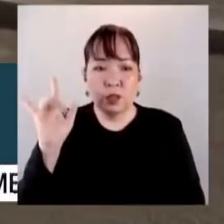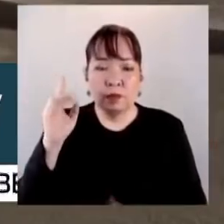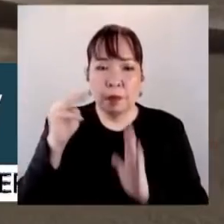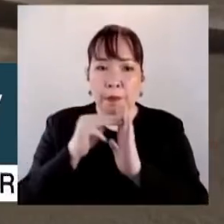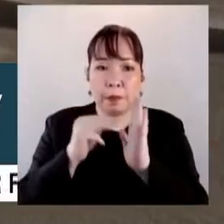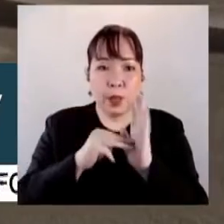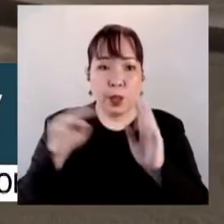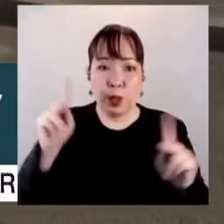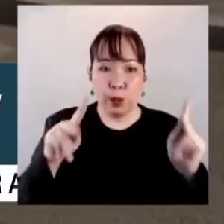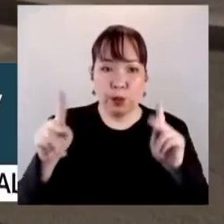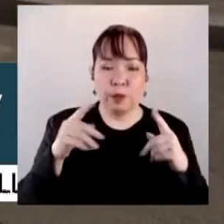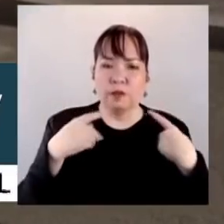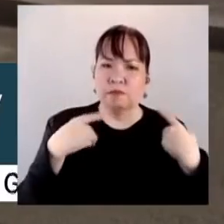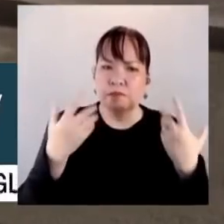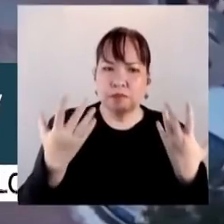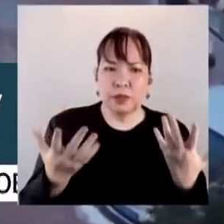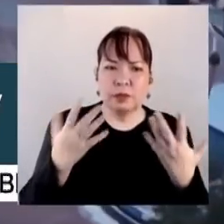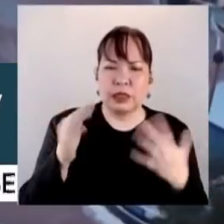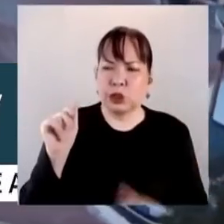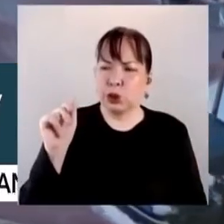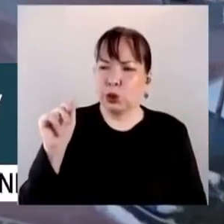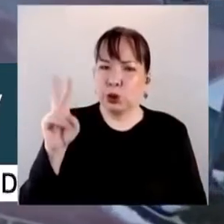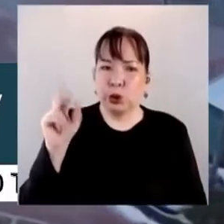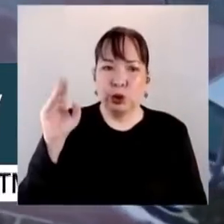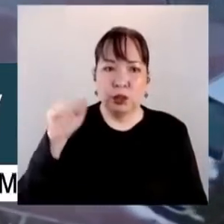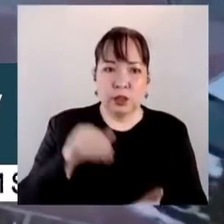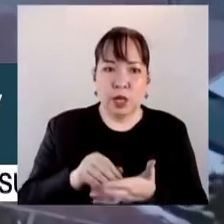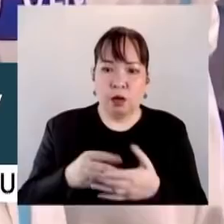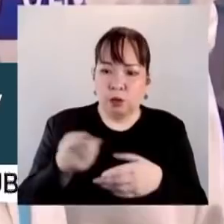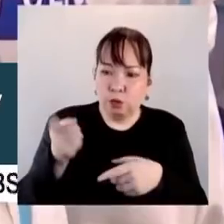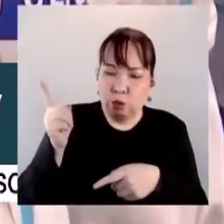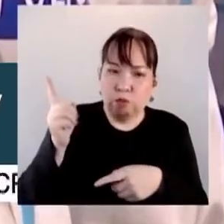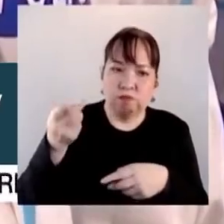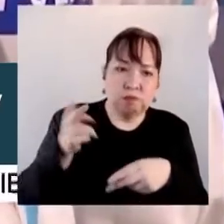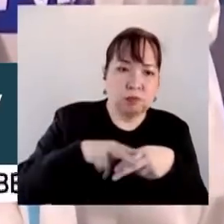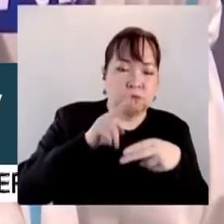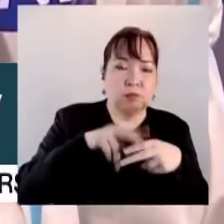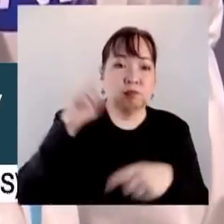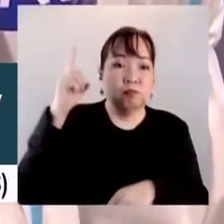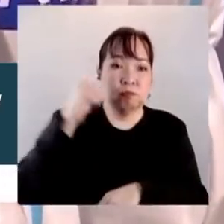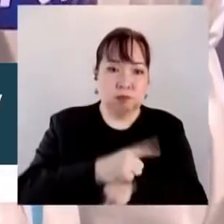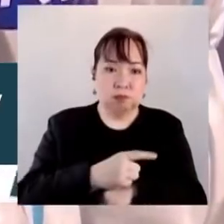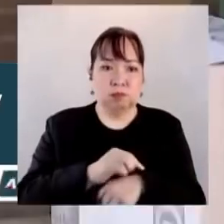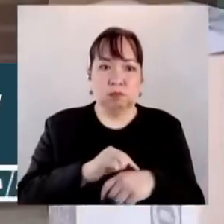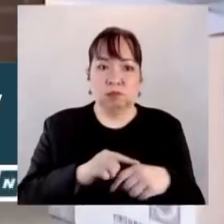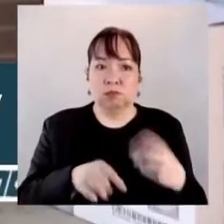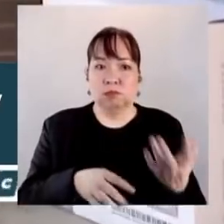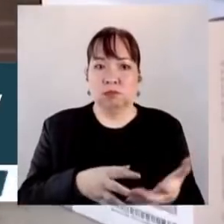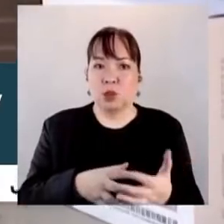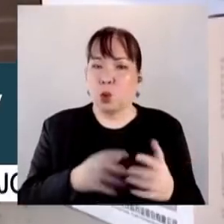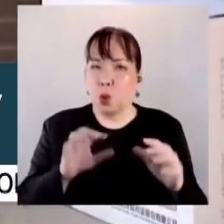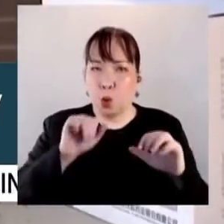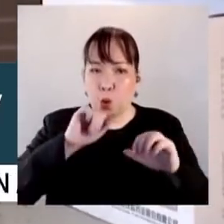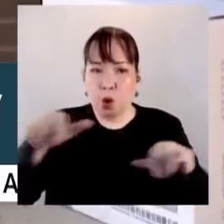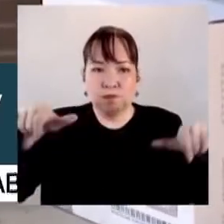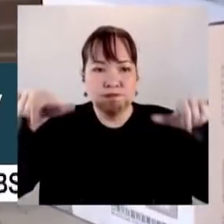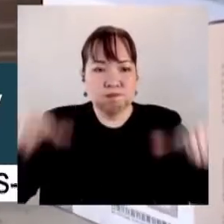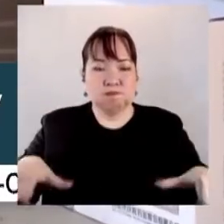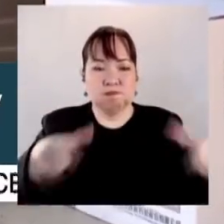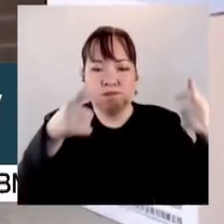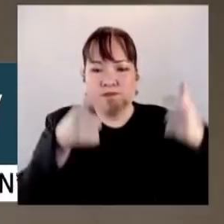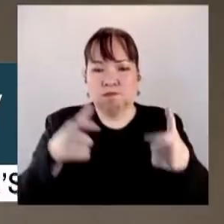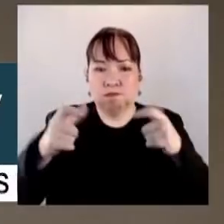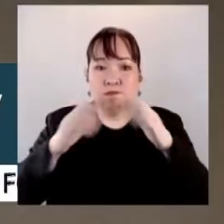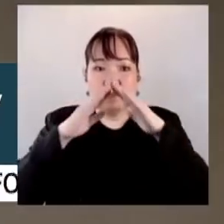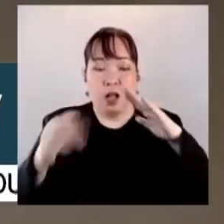than 13,000 a day. Some residents say the strict policy meant no one was allowed to leave their housing compound, even if they